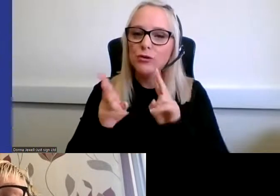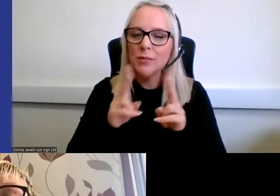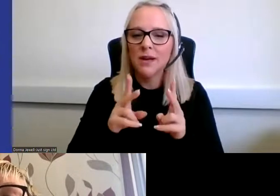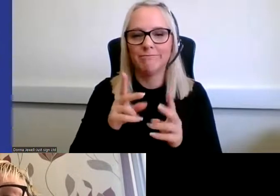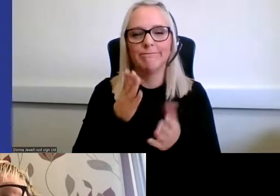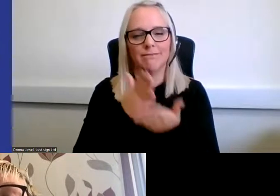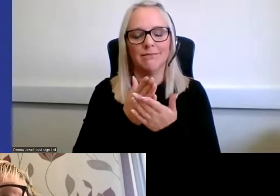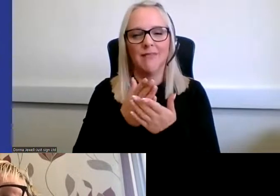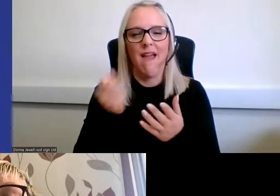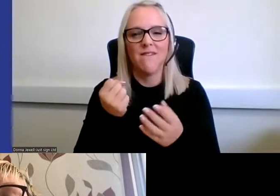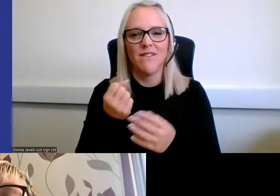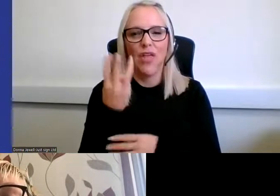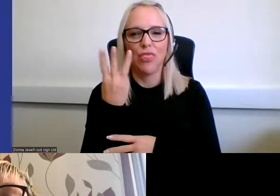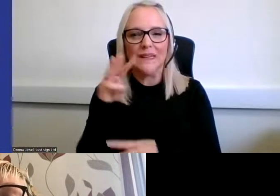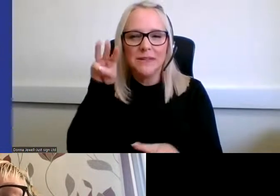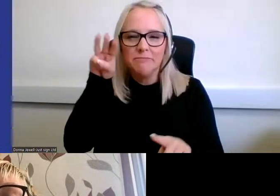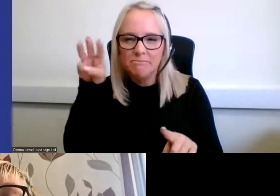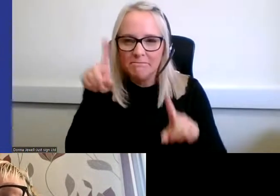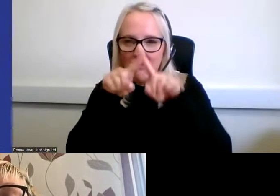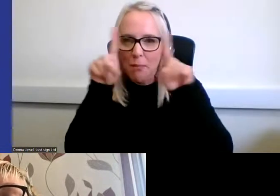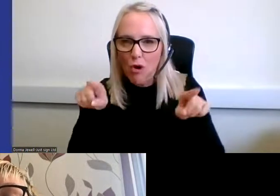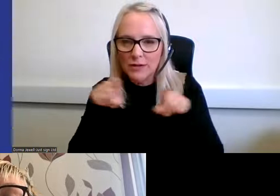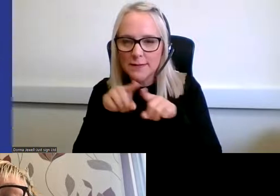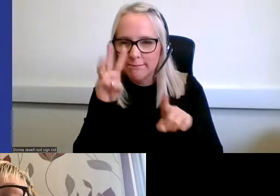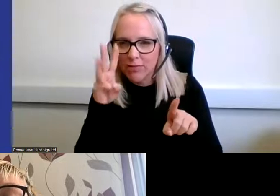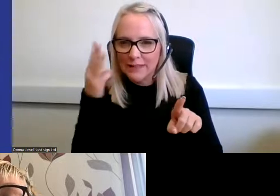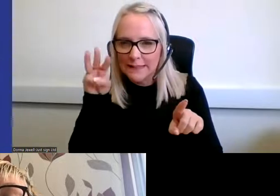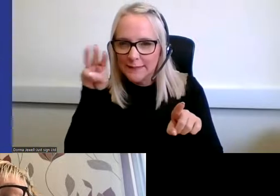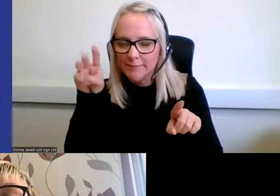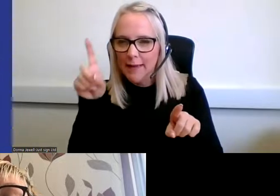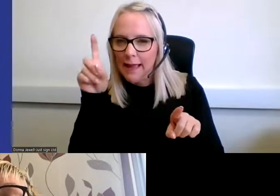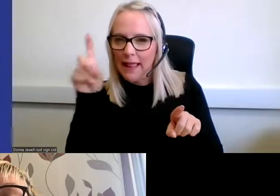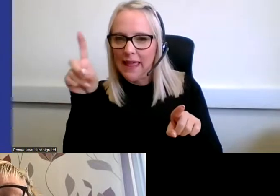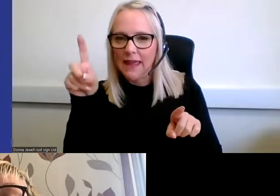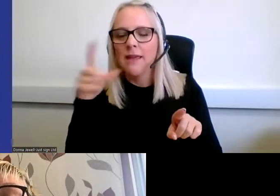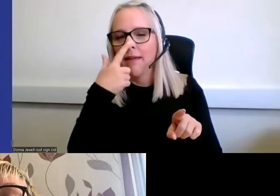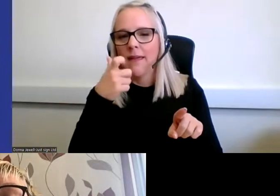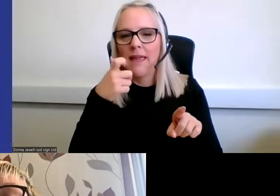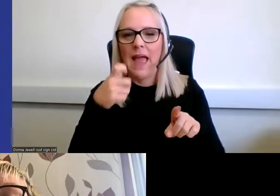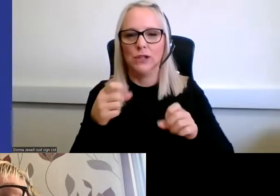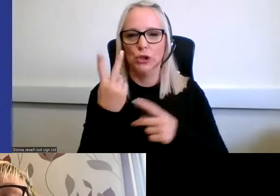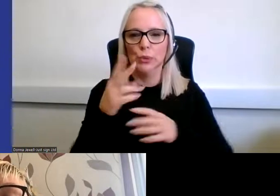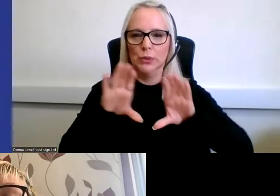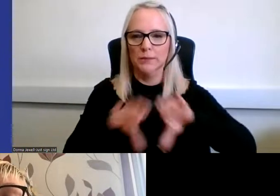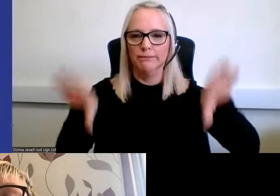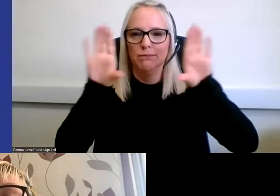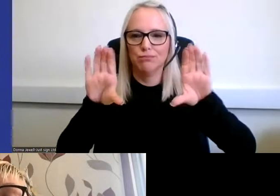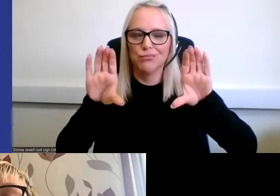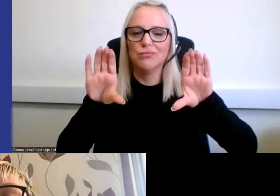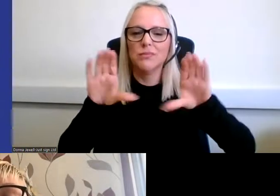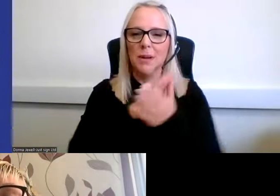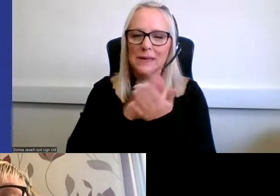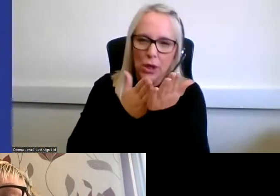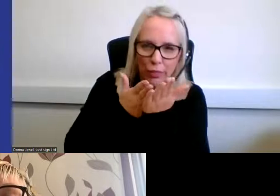simply right-click on each person, and we've enabled multi-pin for you. And that will keep the interpreters visible at